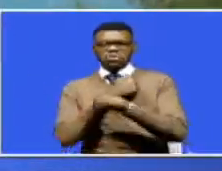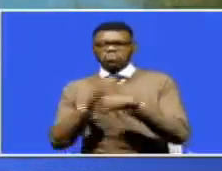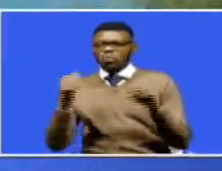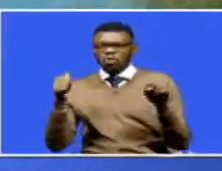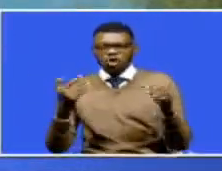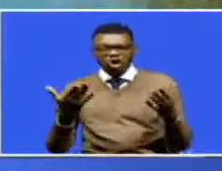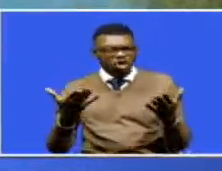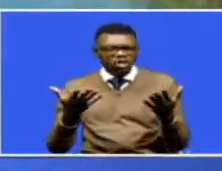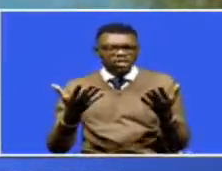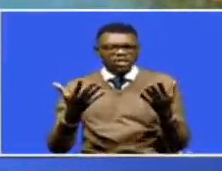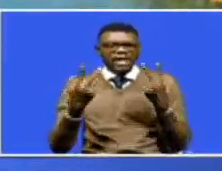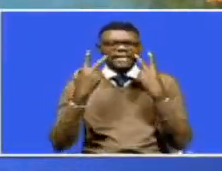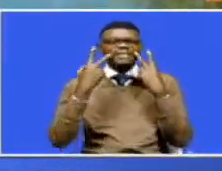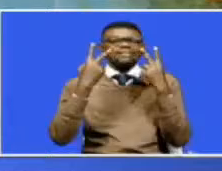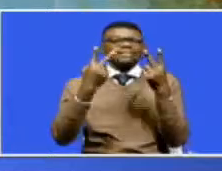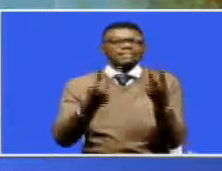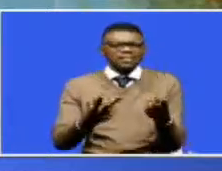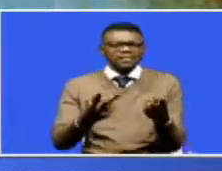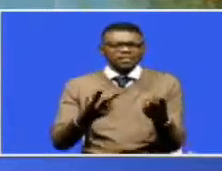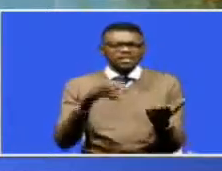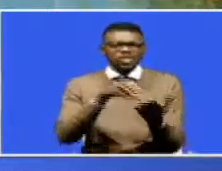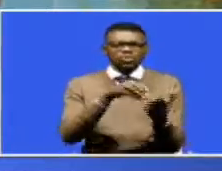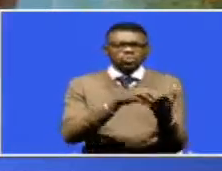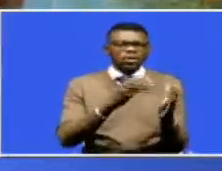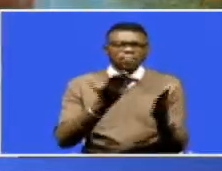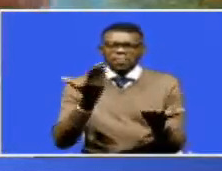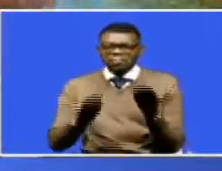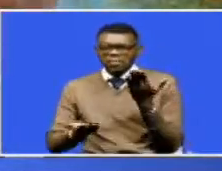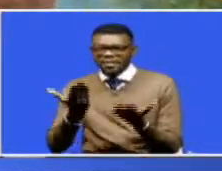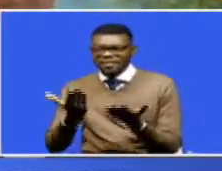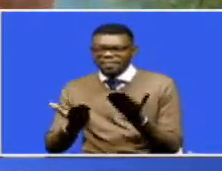any situation or a situation where